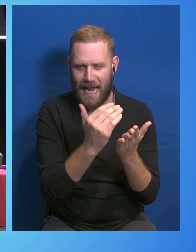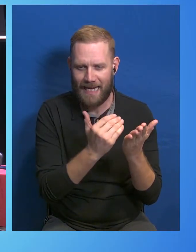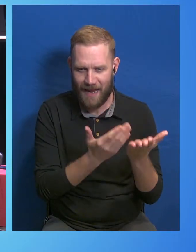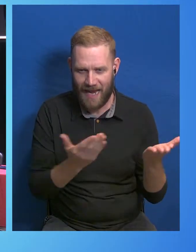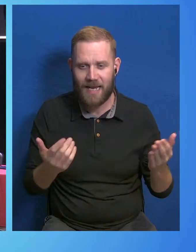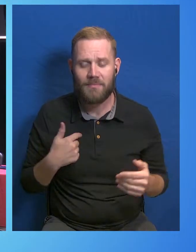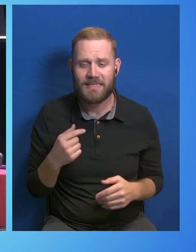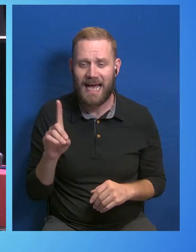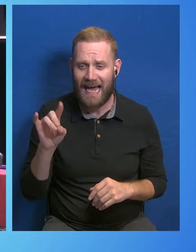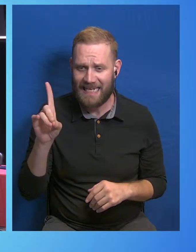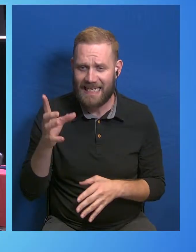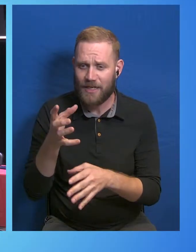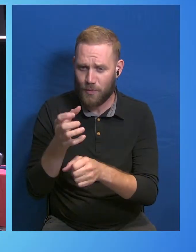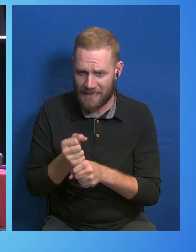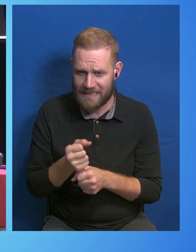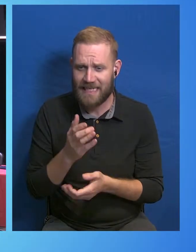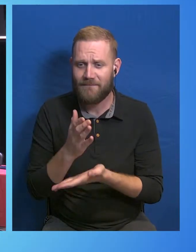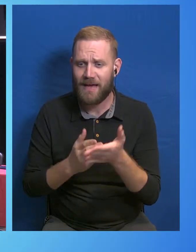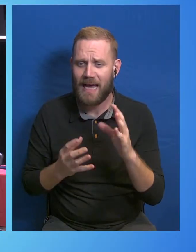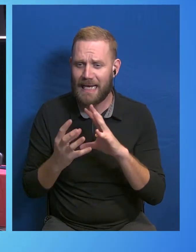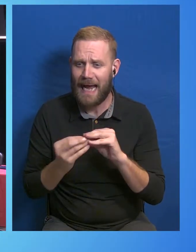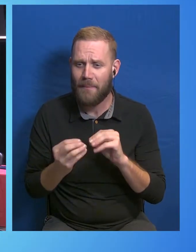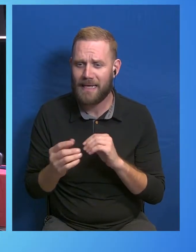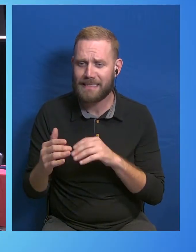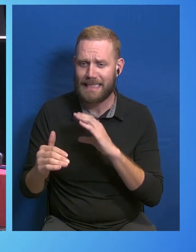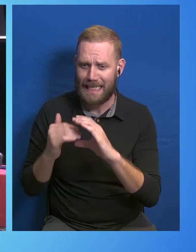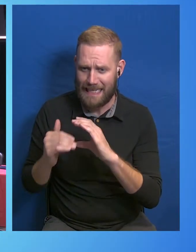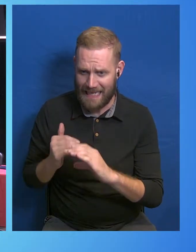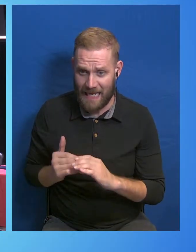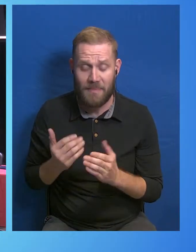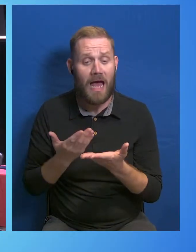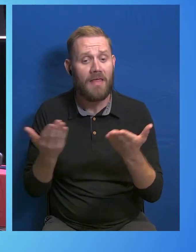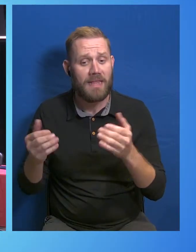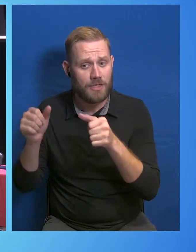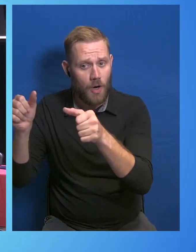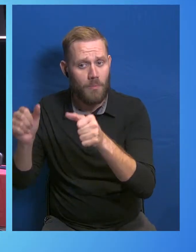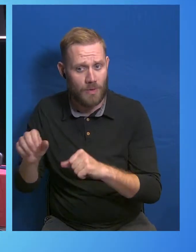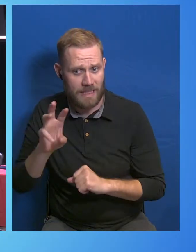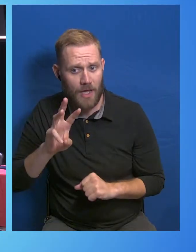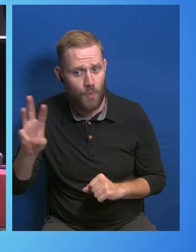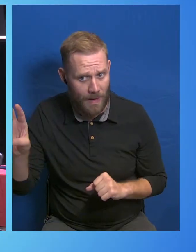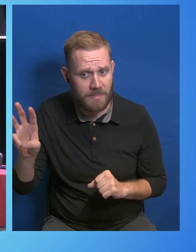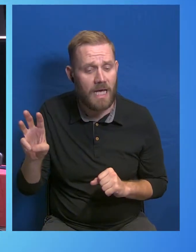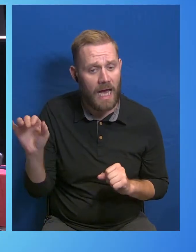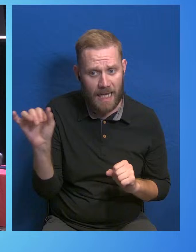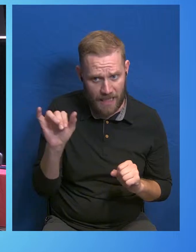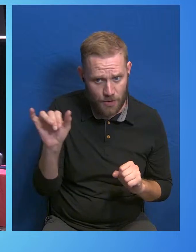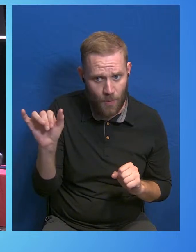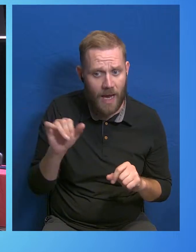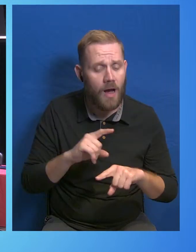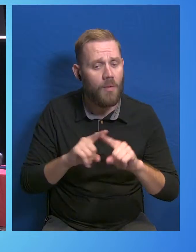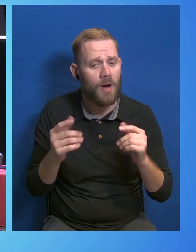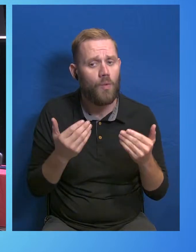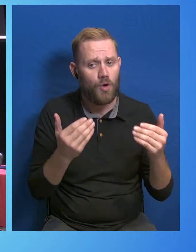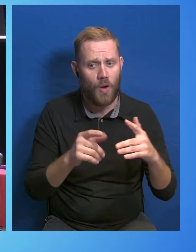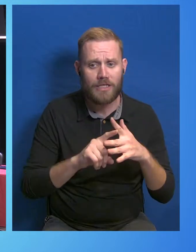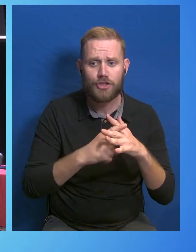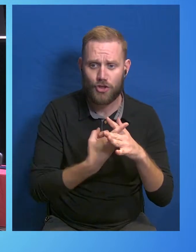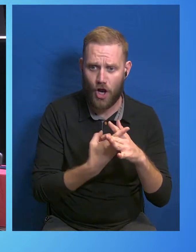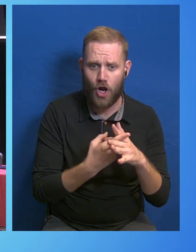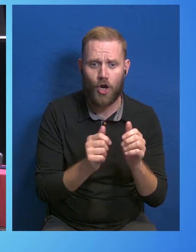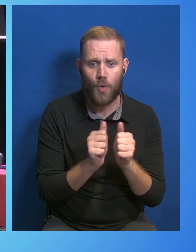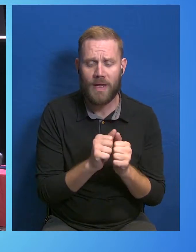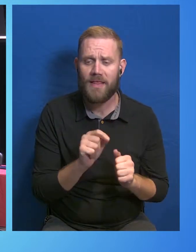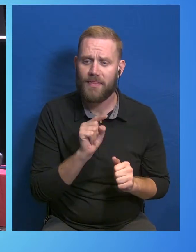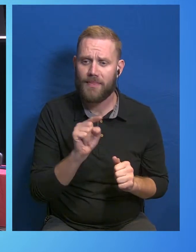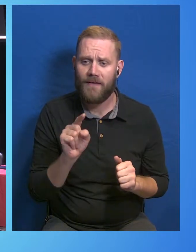get a couple comments in my email. These are posted on the website for anybody. However, we'll start with the first one because I feel like